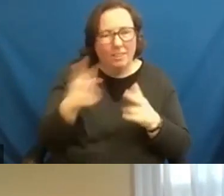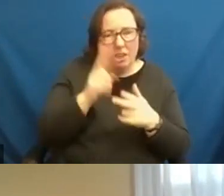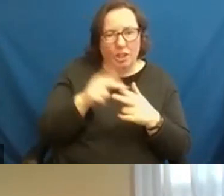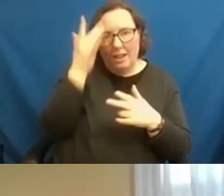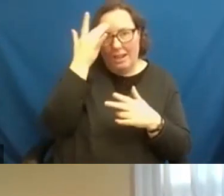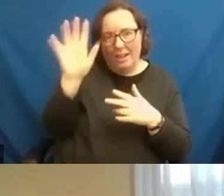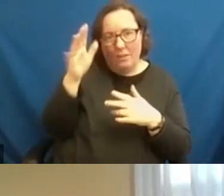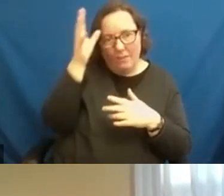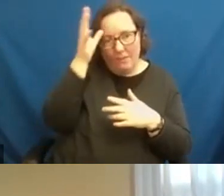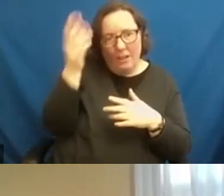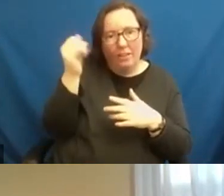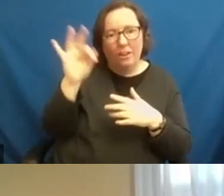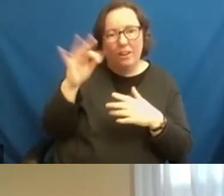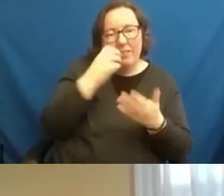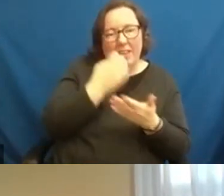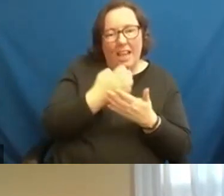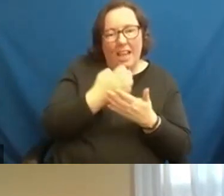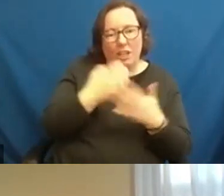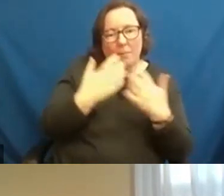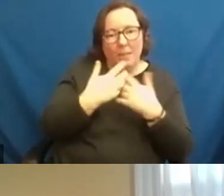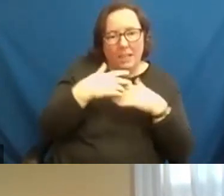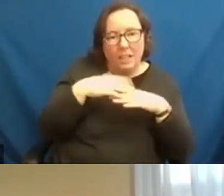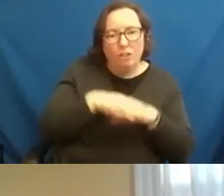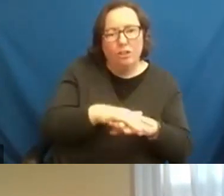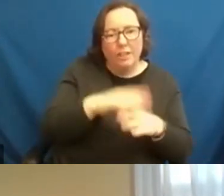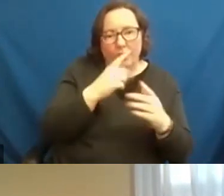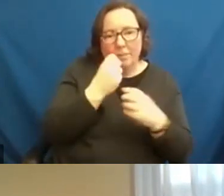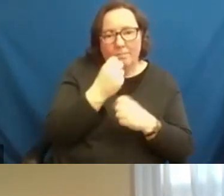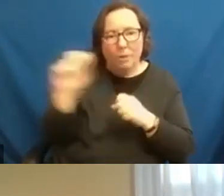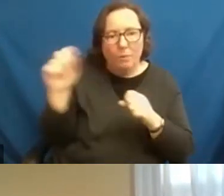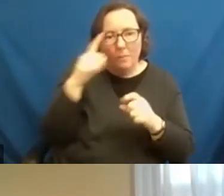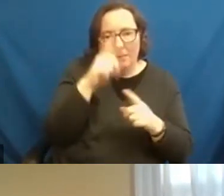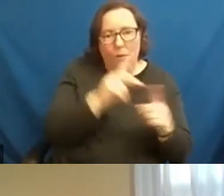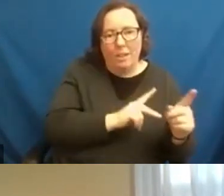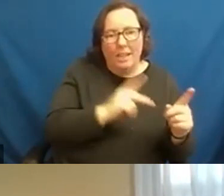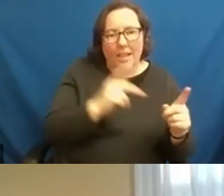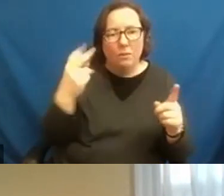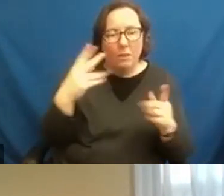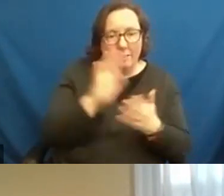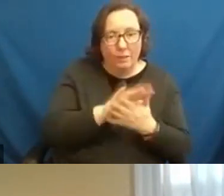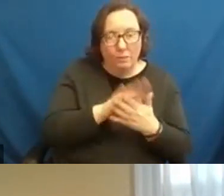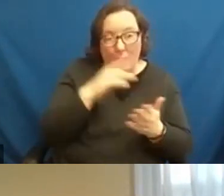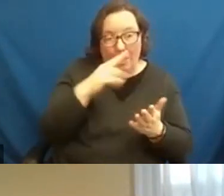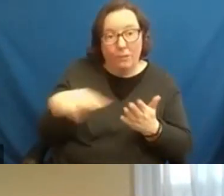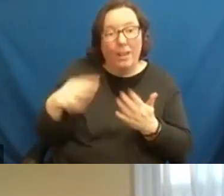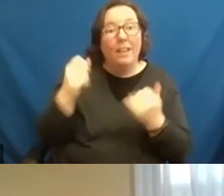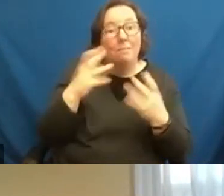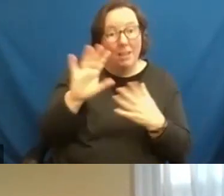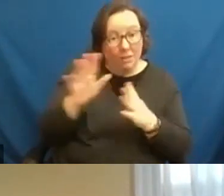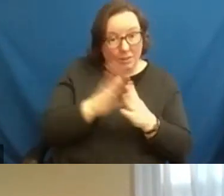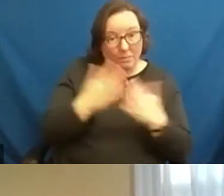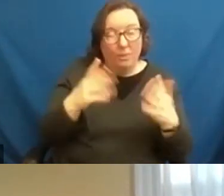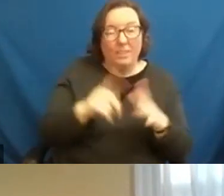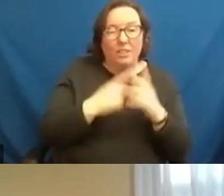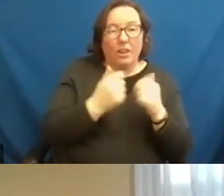economic integration movement in K-12 schooling. I've had the pleasure of reading a number of those, starting with All Together